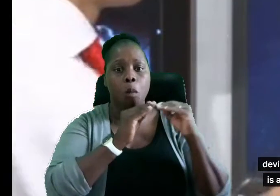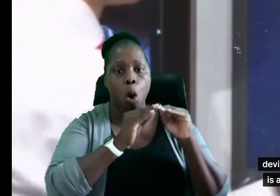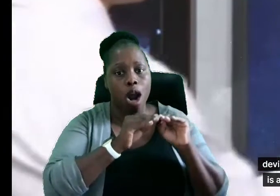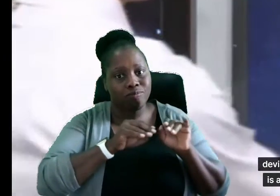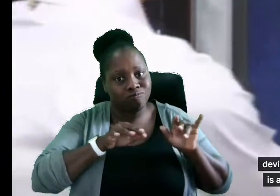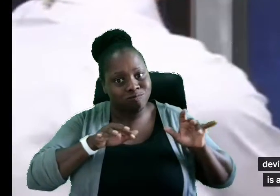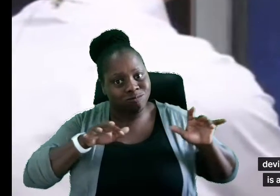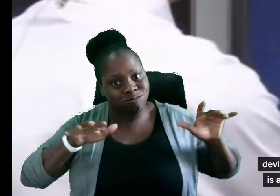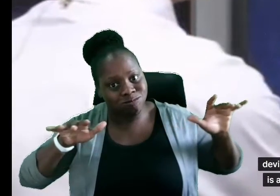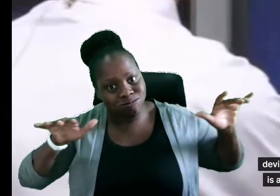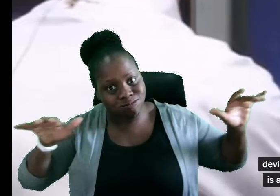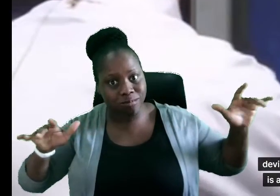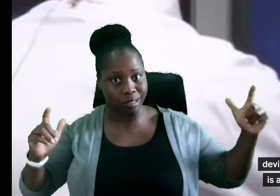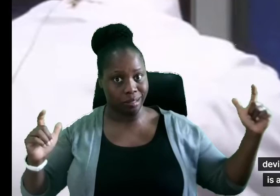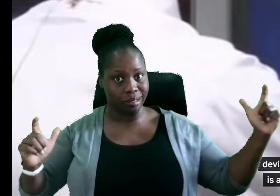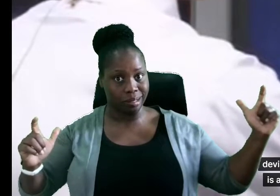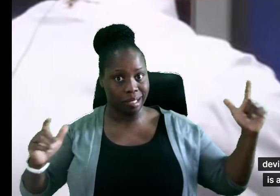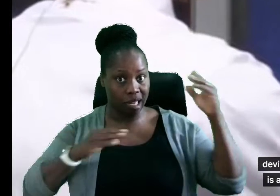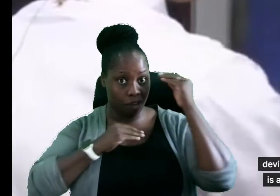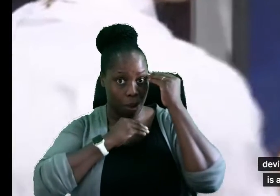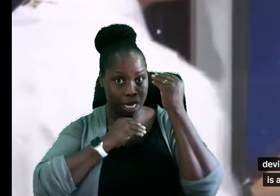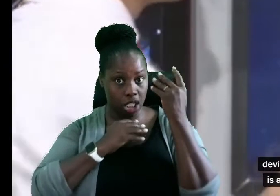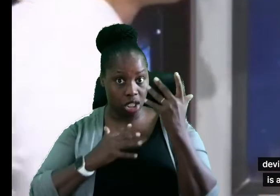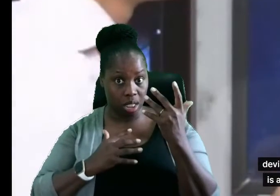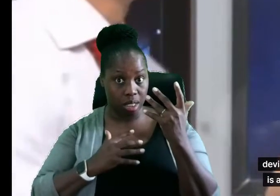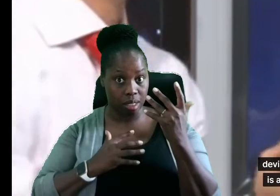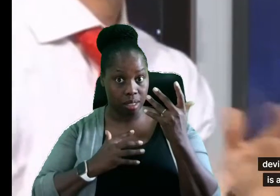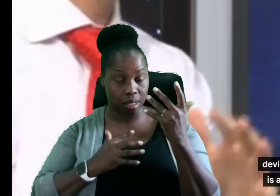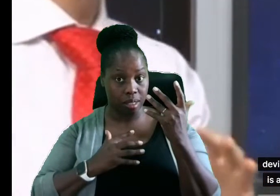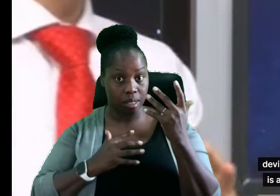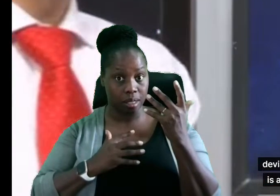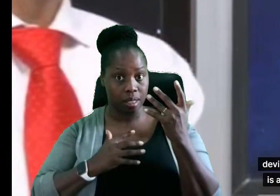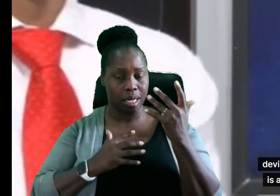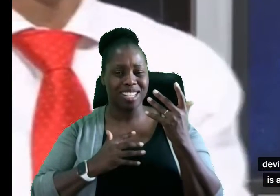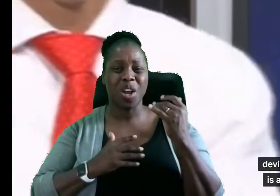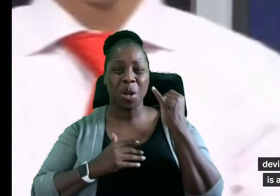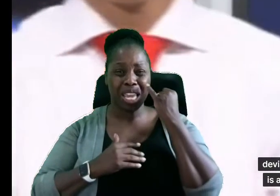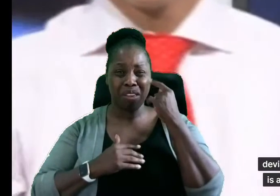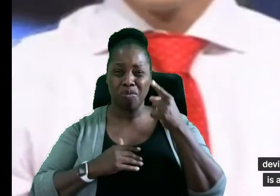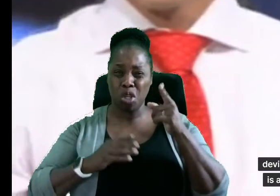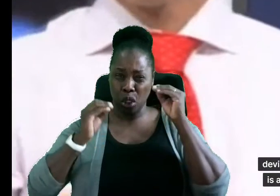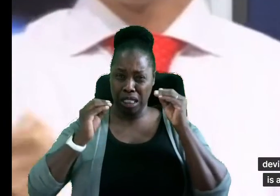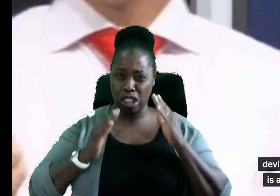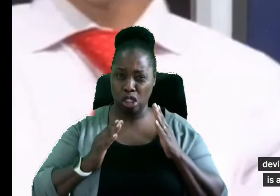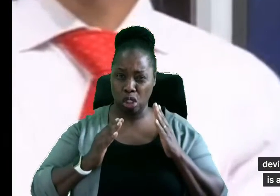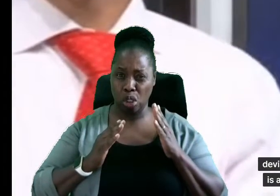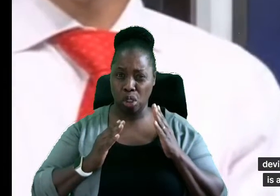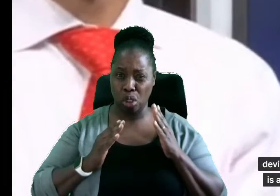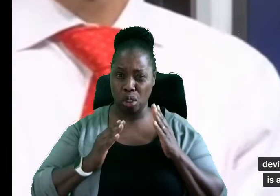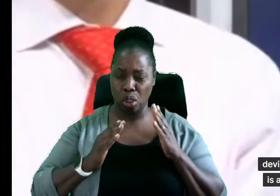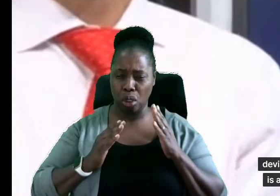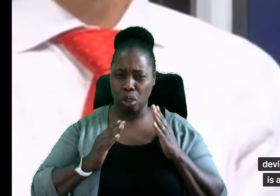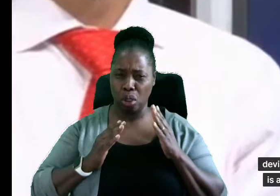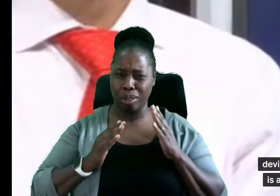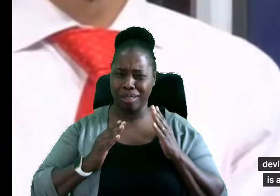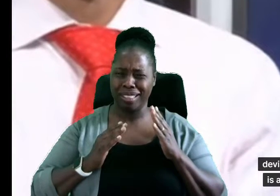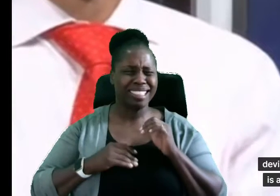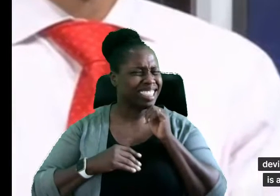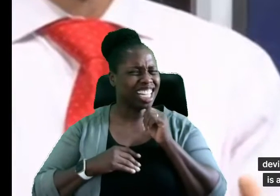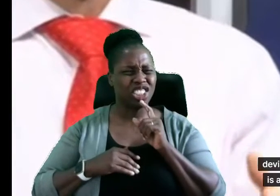deviation, the more spread out the data is. And if you're a teacher,